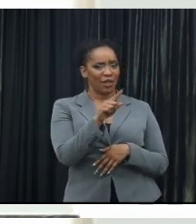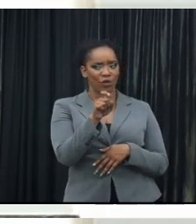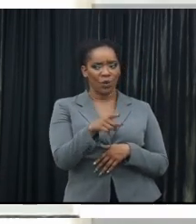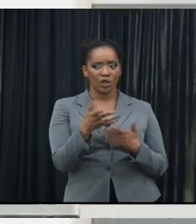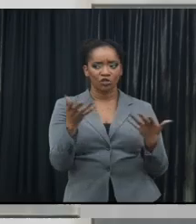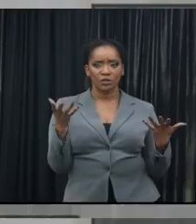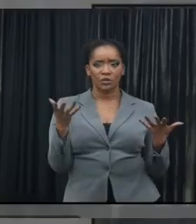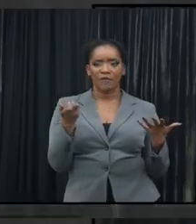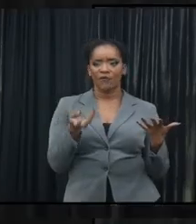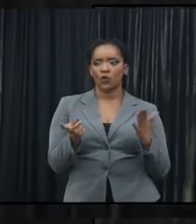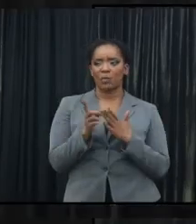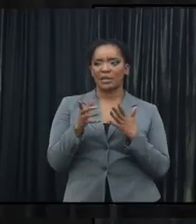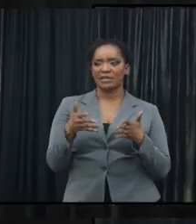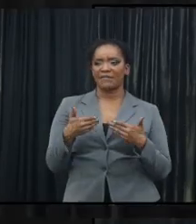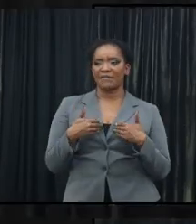few minutes.